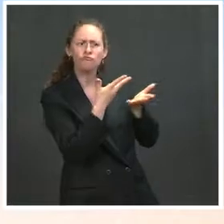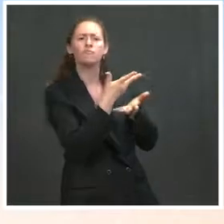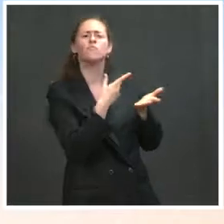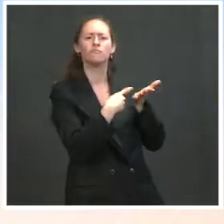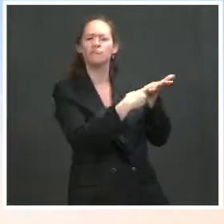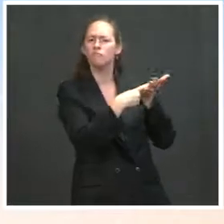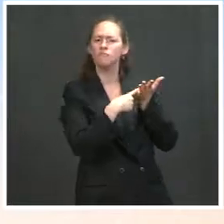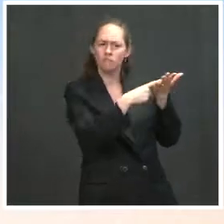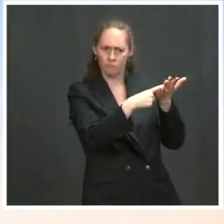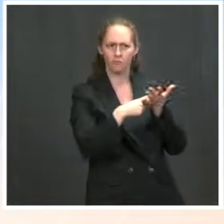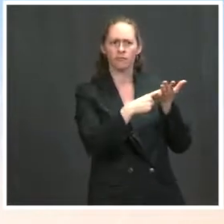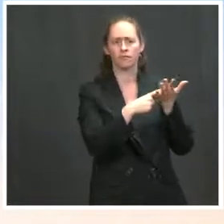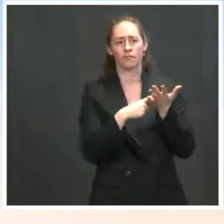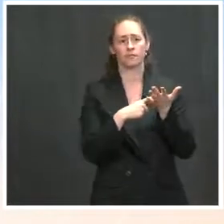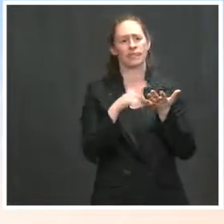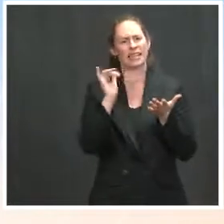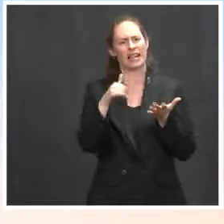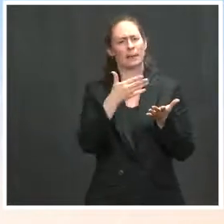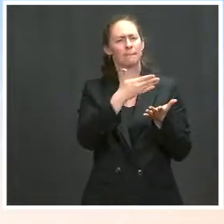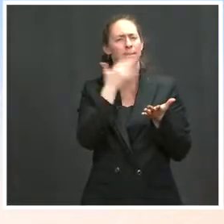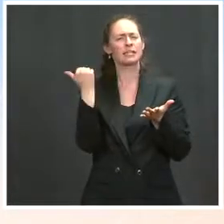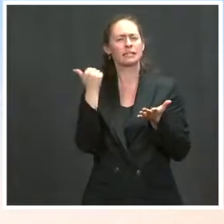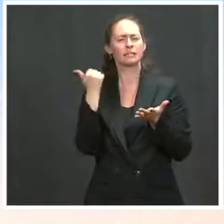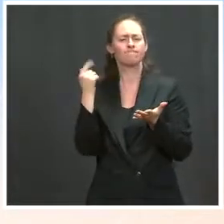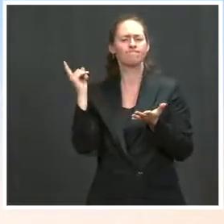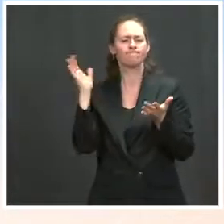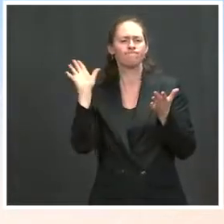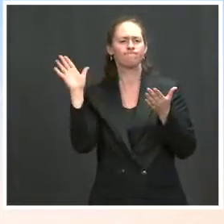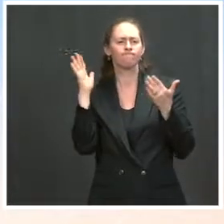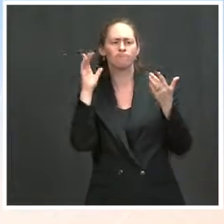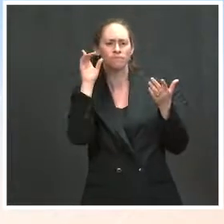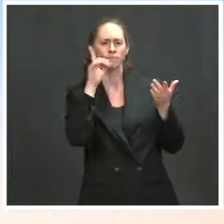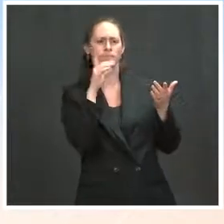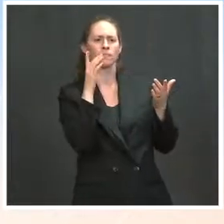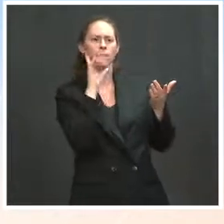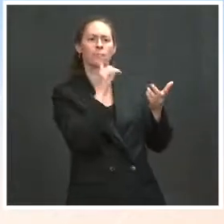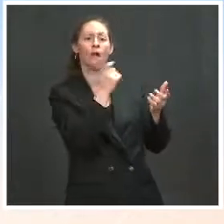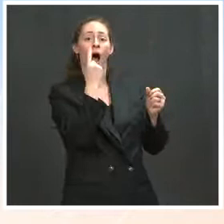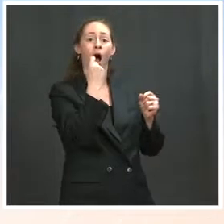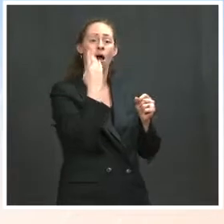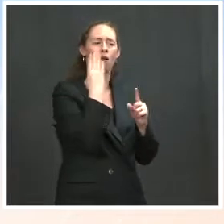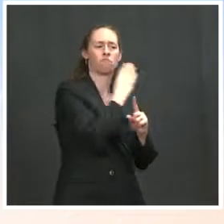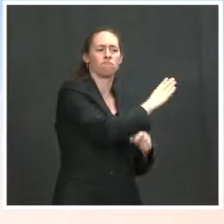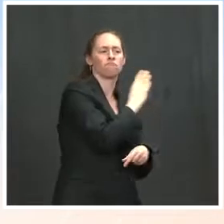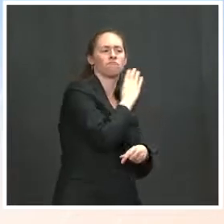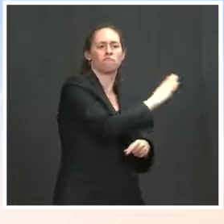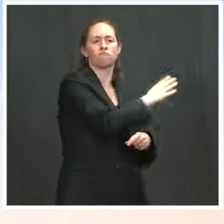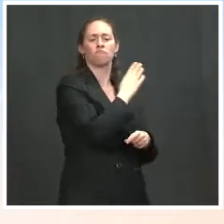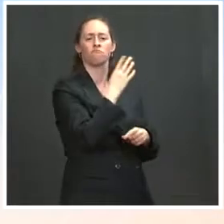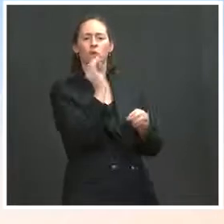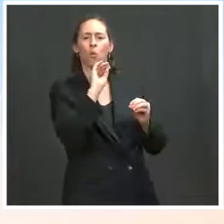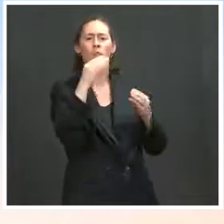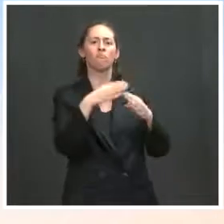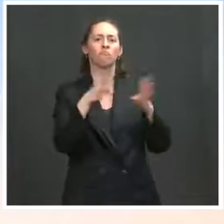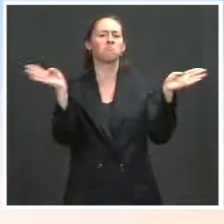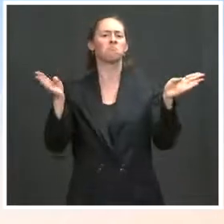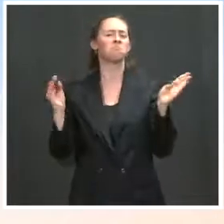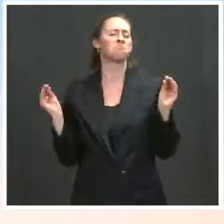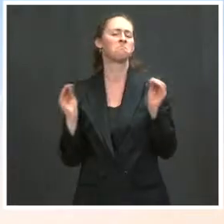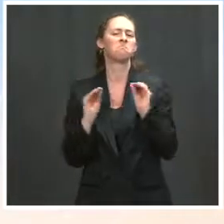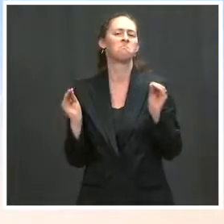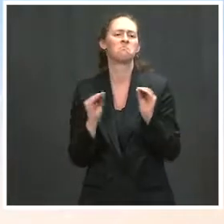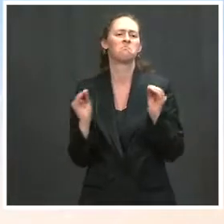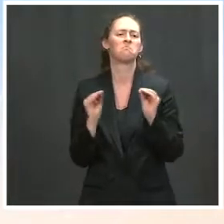best, as you can imagine, to have it quietly, to have it behind the scenes, and to continue to talk about